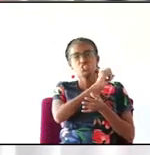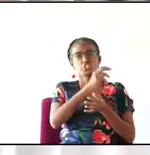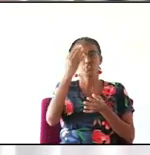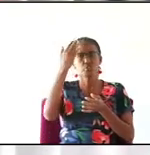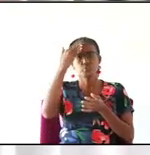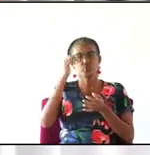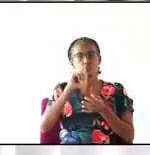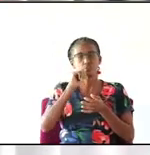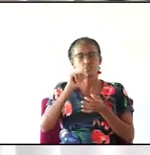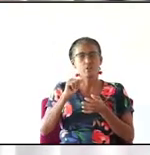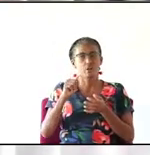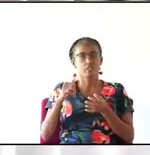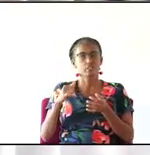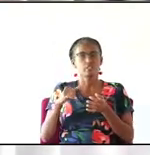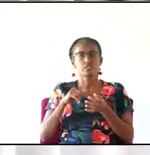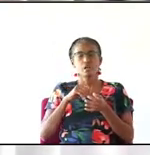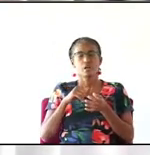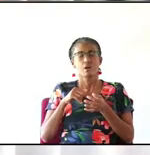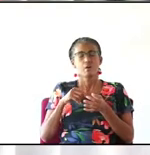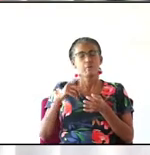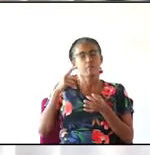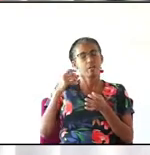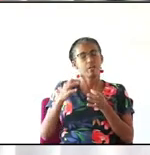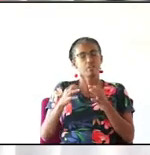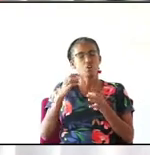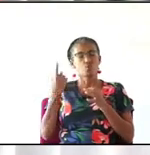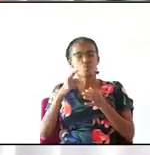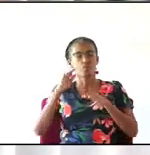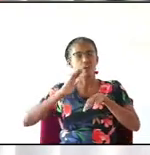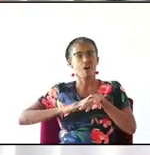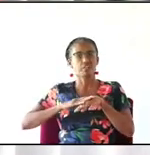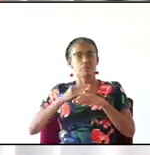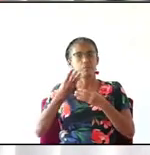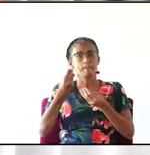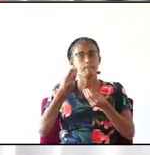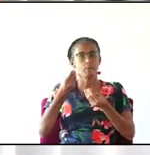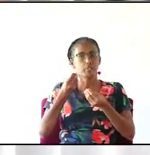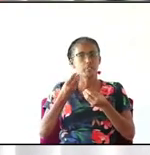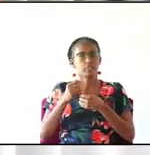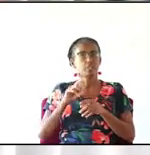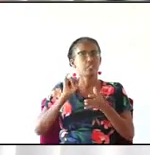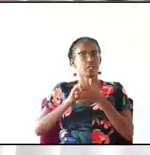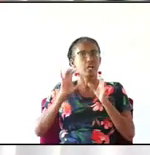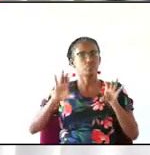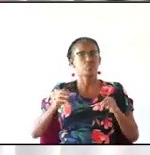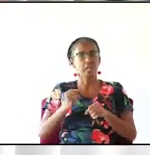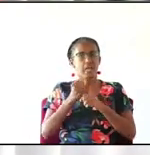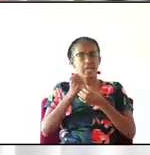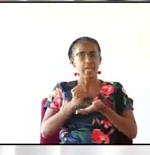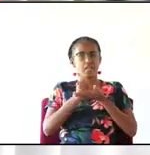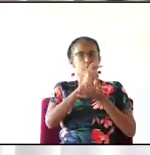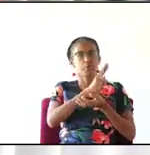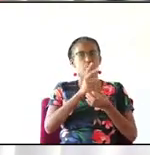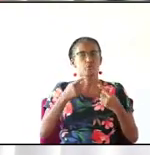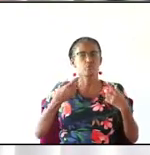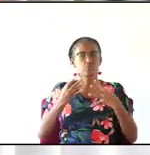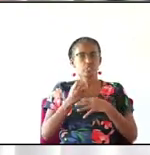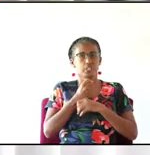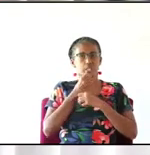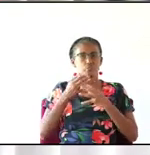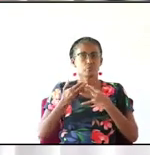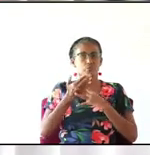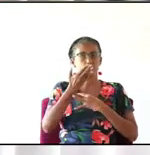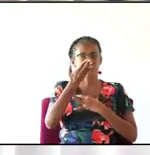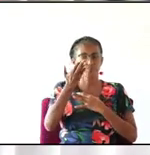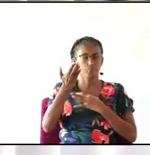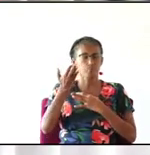whether I had the financial resources or, you know, that would help me to get through, because cancer really is not partial.